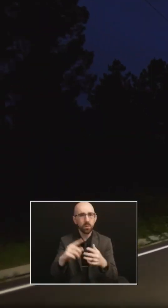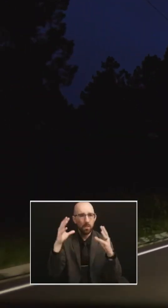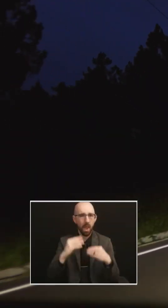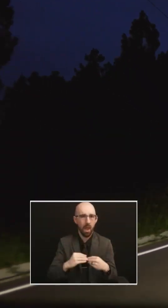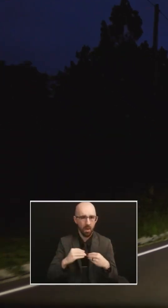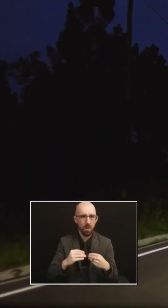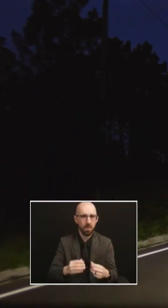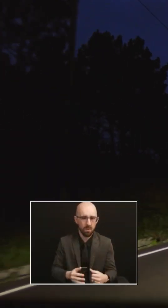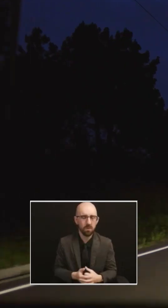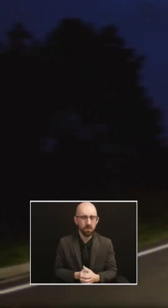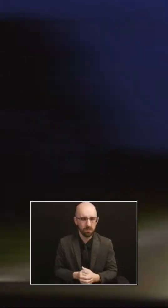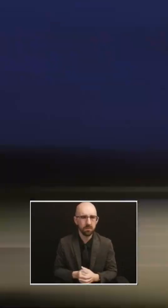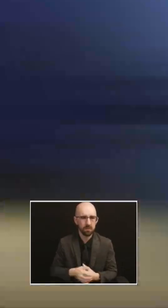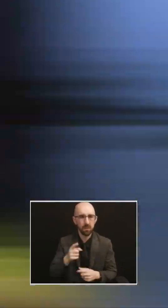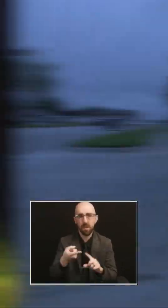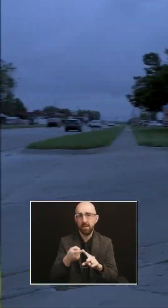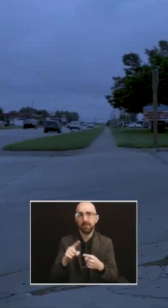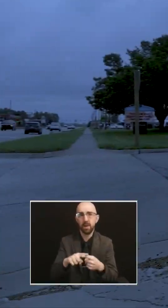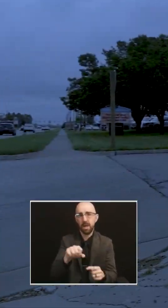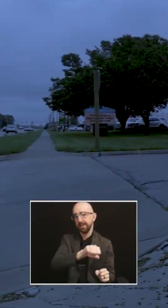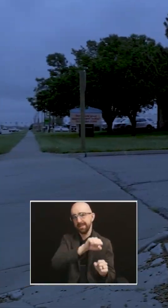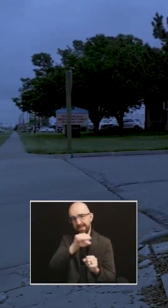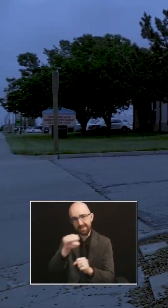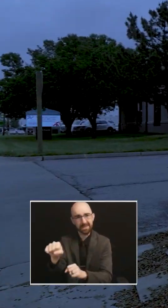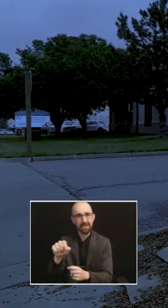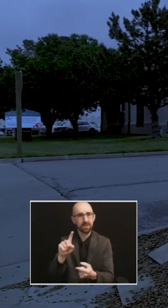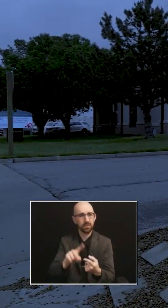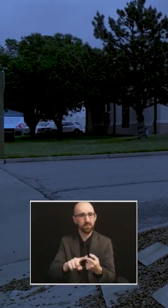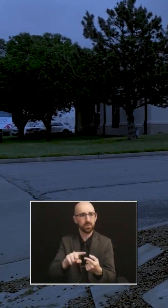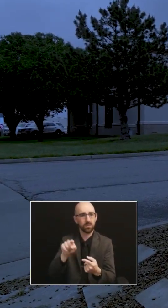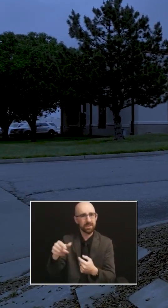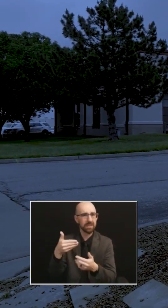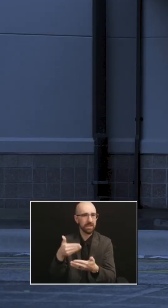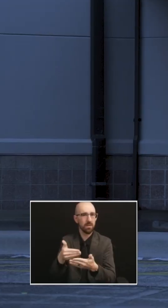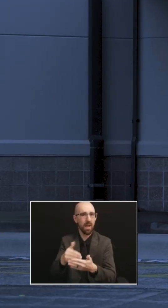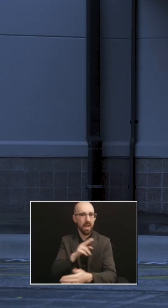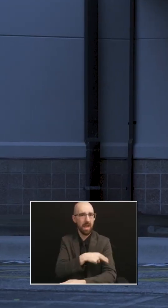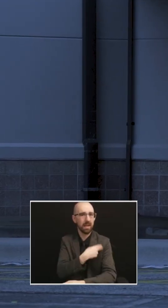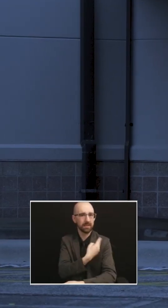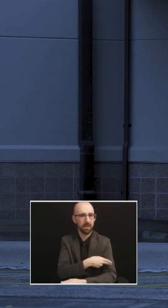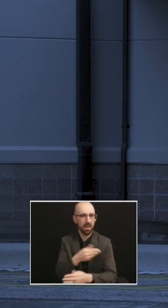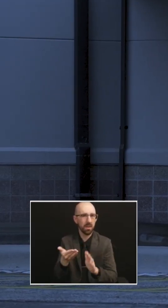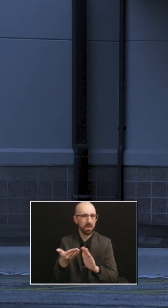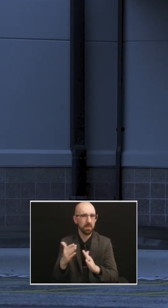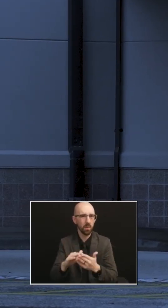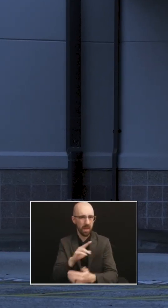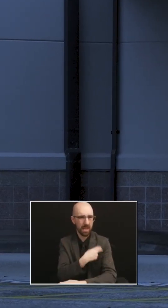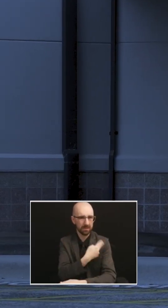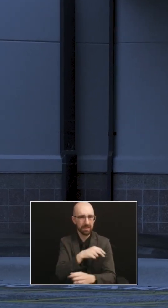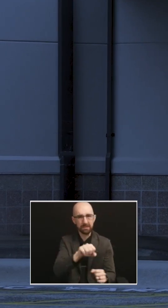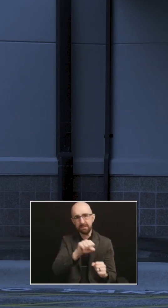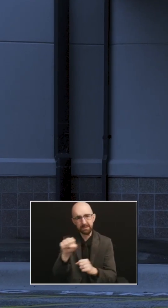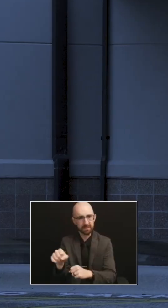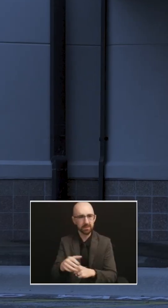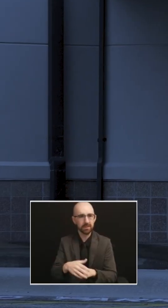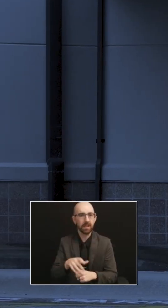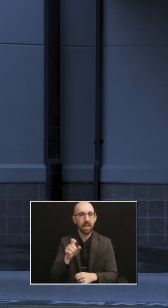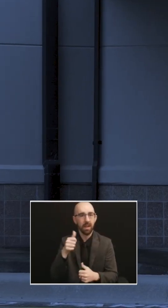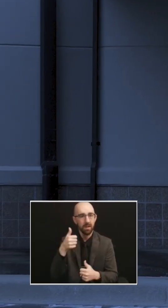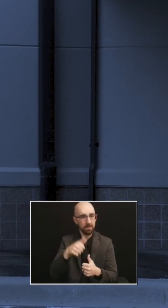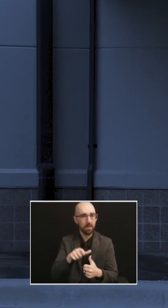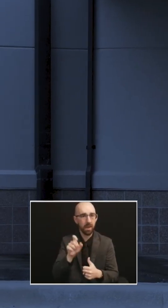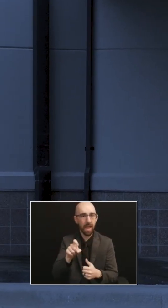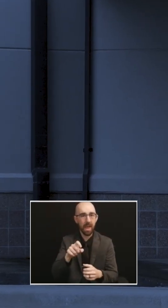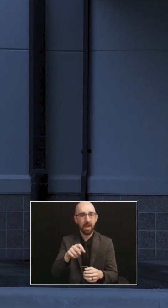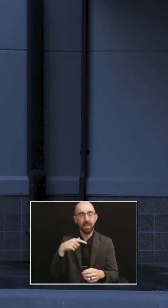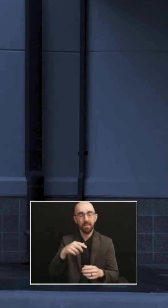A friend quickly drove Ezra the short distance to a nearby community hospital. And I can remember up to getting out of his truck once we got to the emergency room